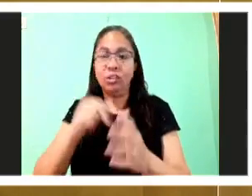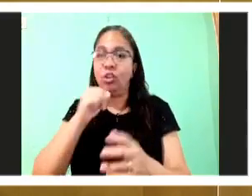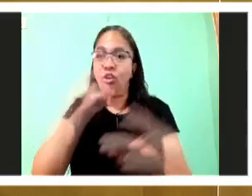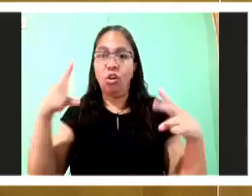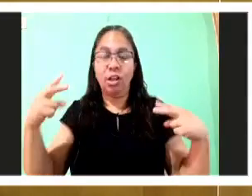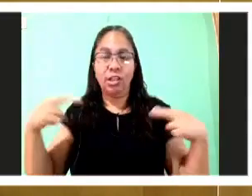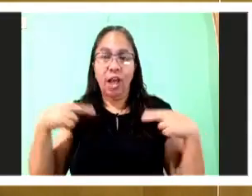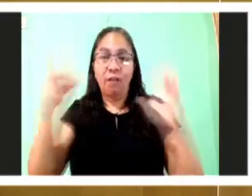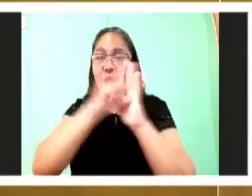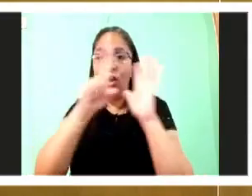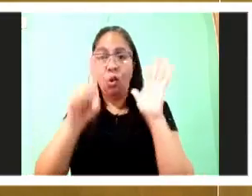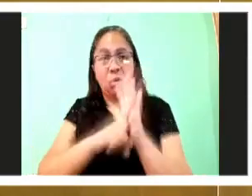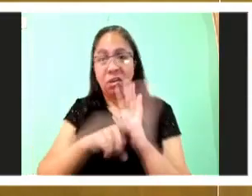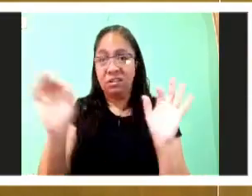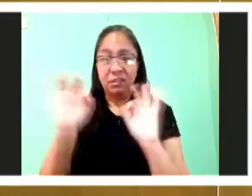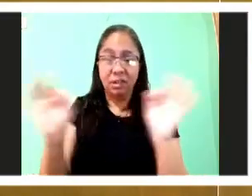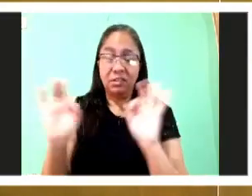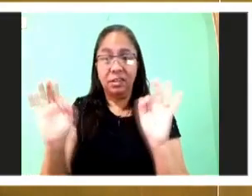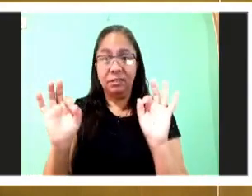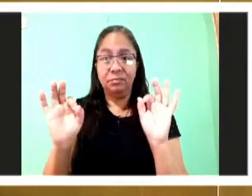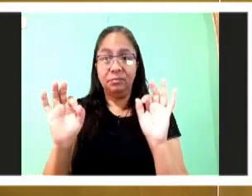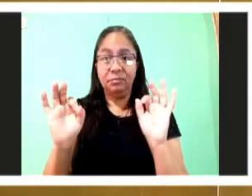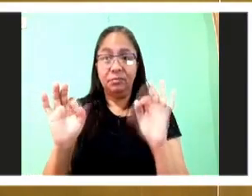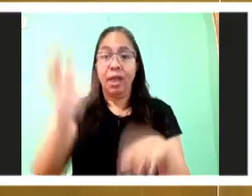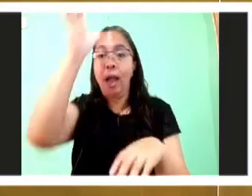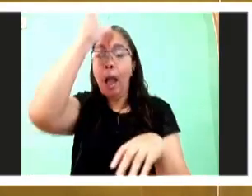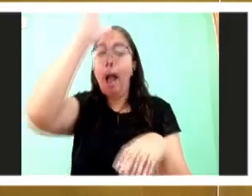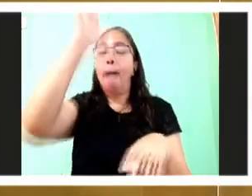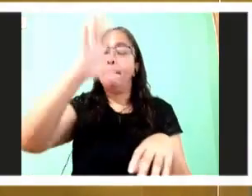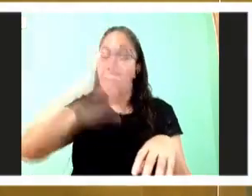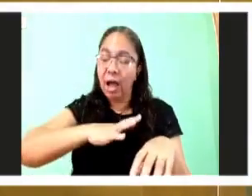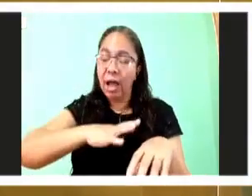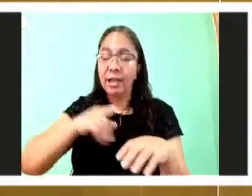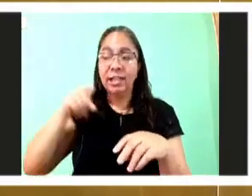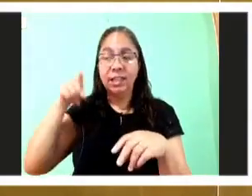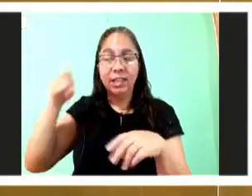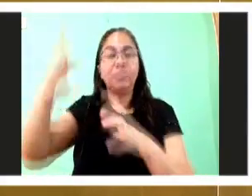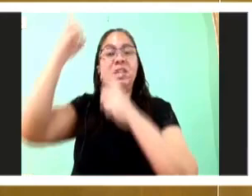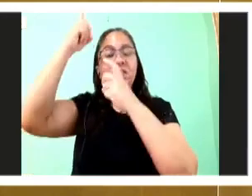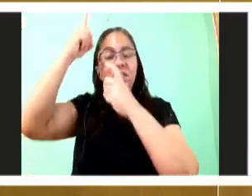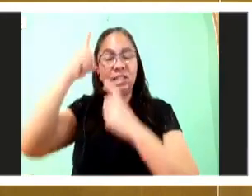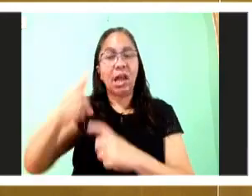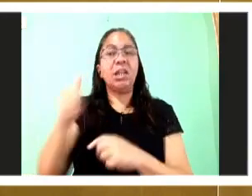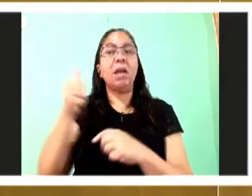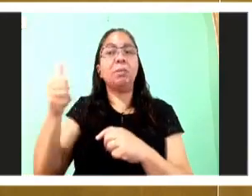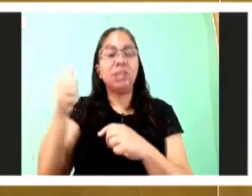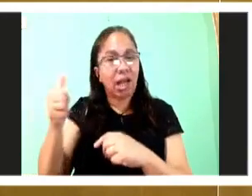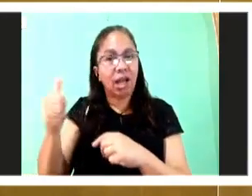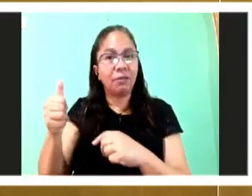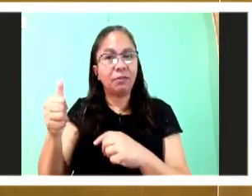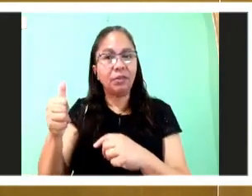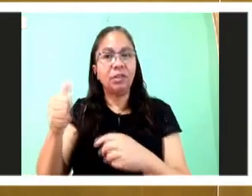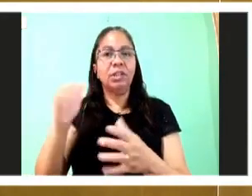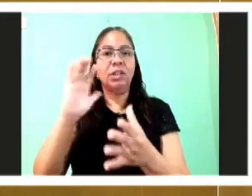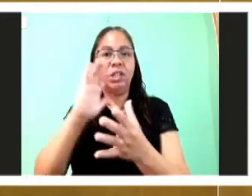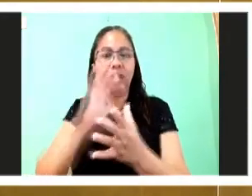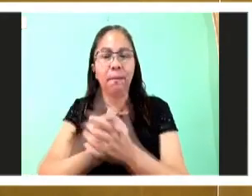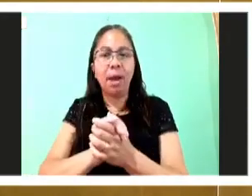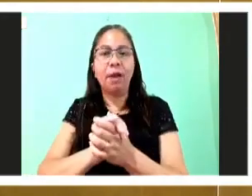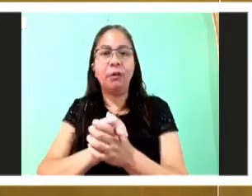there's no arbitrator. It's a man to determine that this is an indiscretion that is worthy of